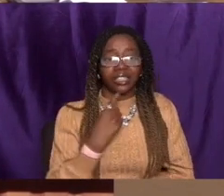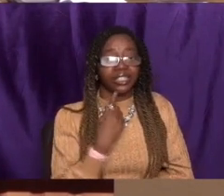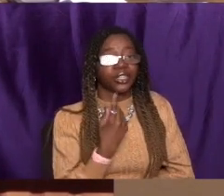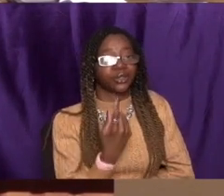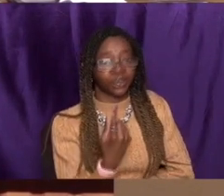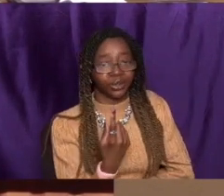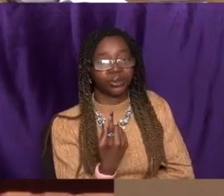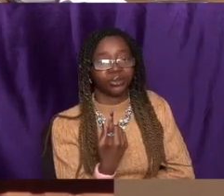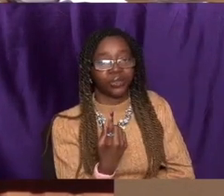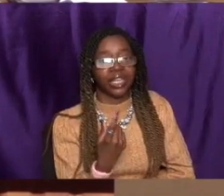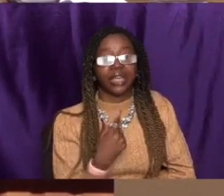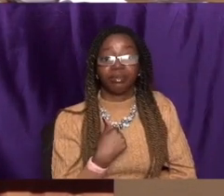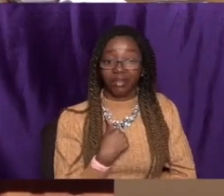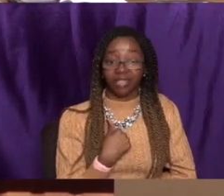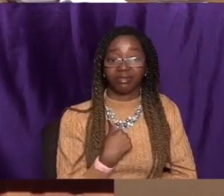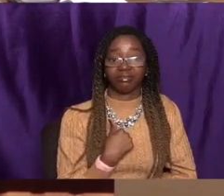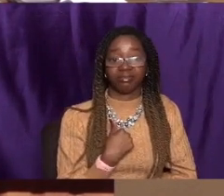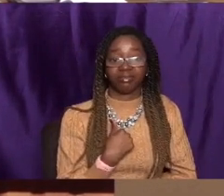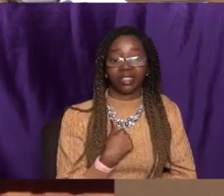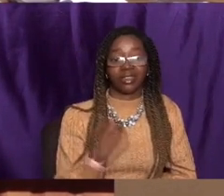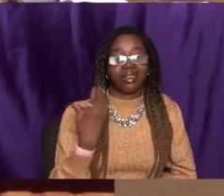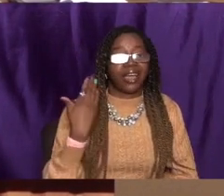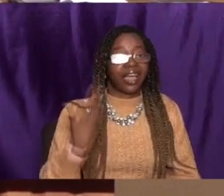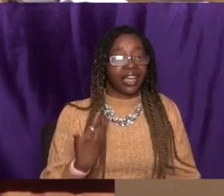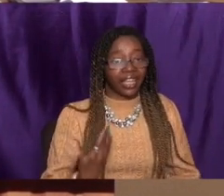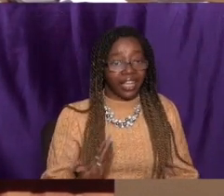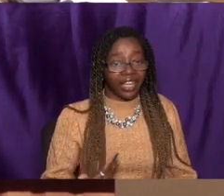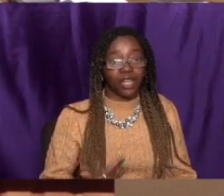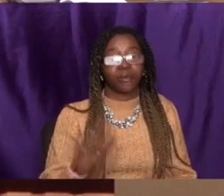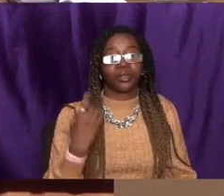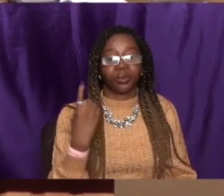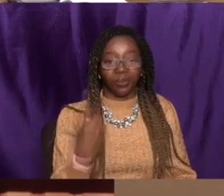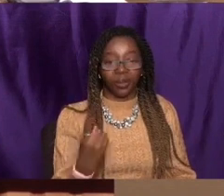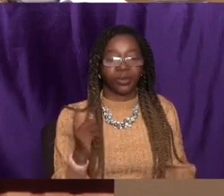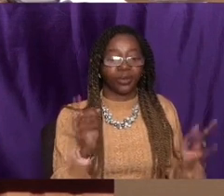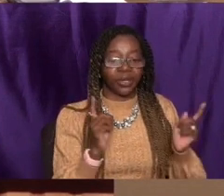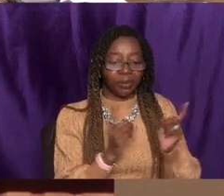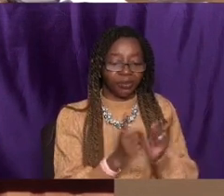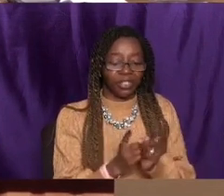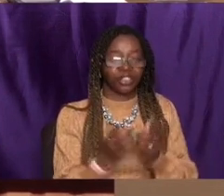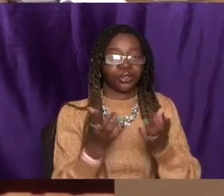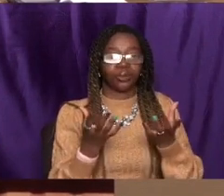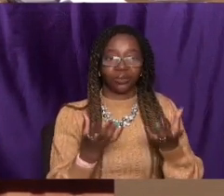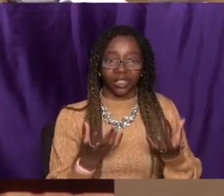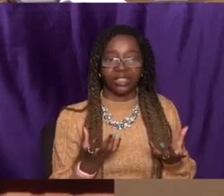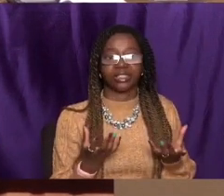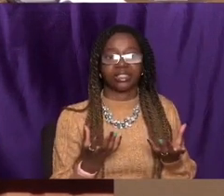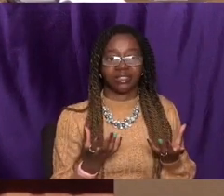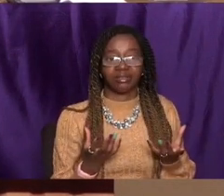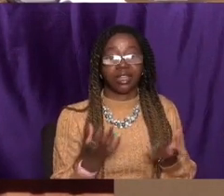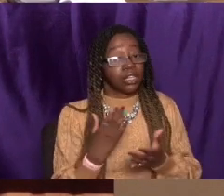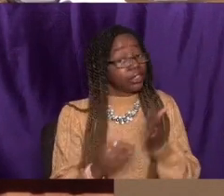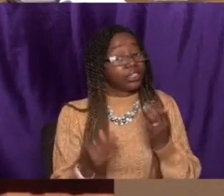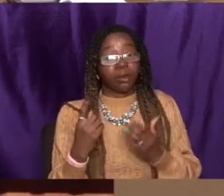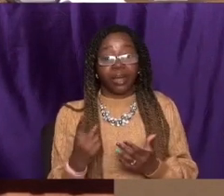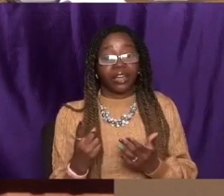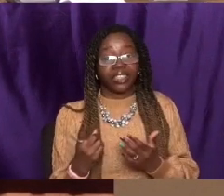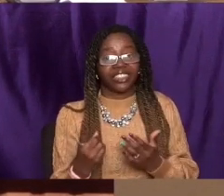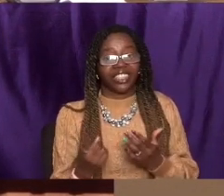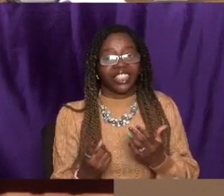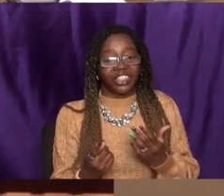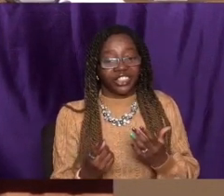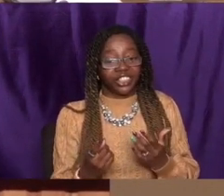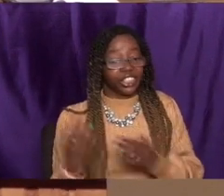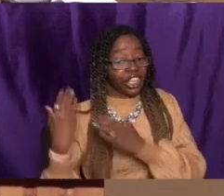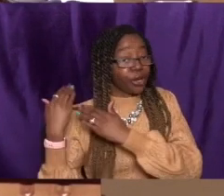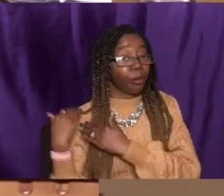you and me, I'm the one who can meet your needs. Somebody should have just got a burden lifted right